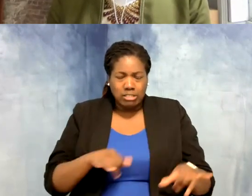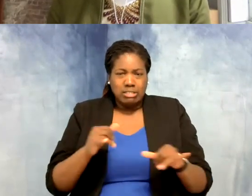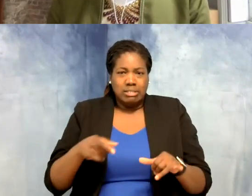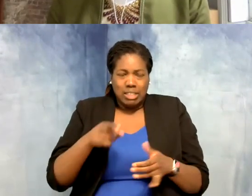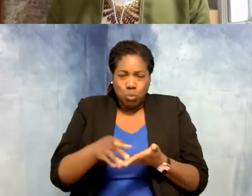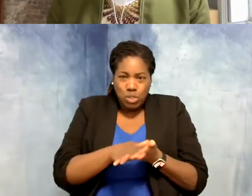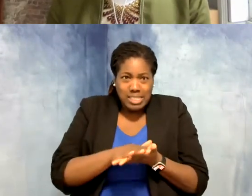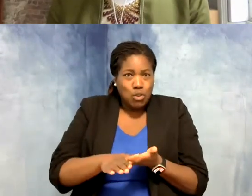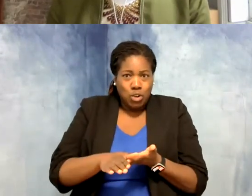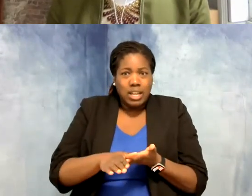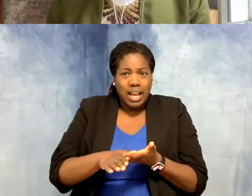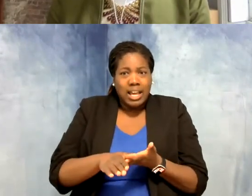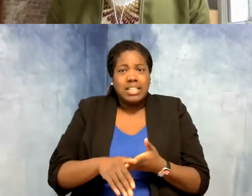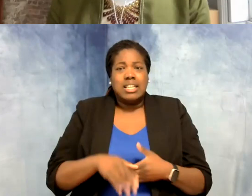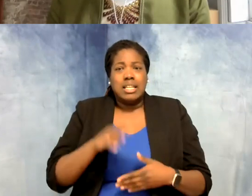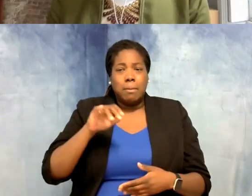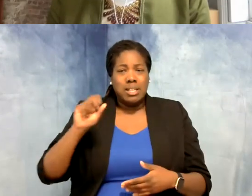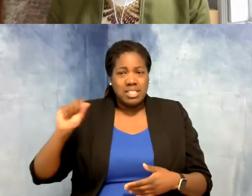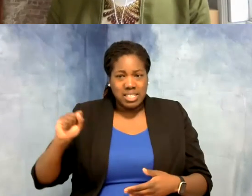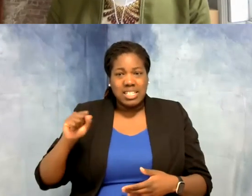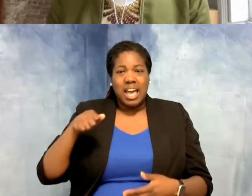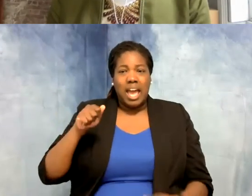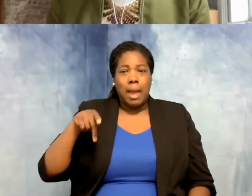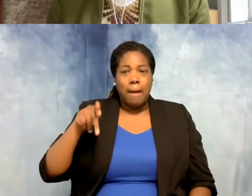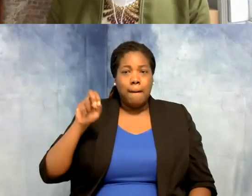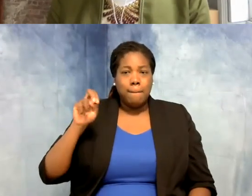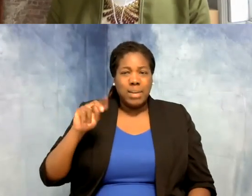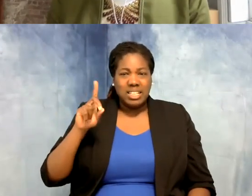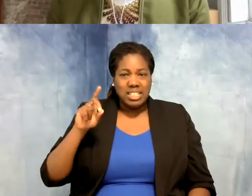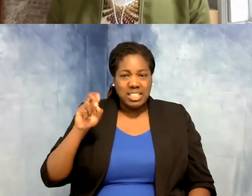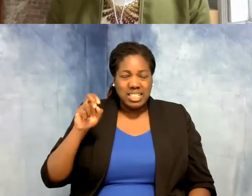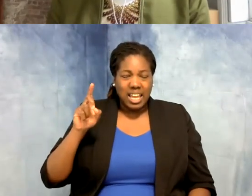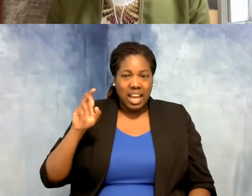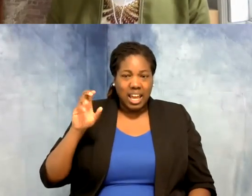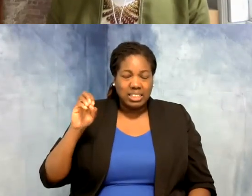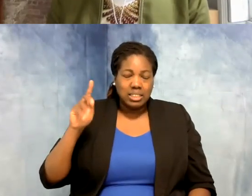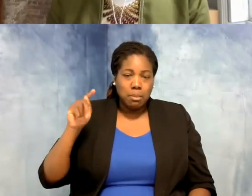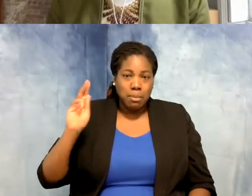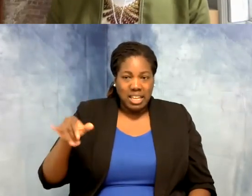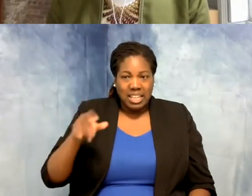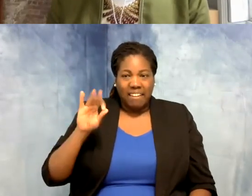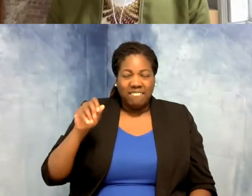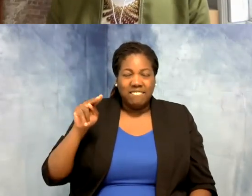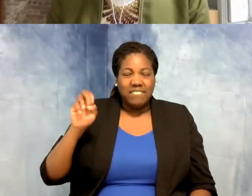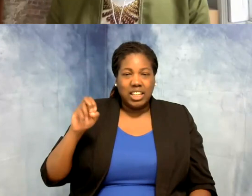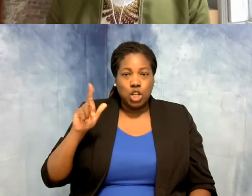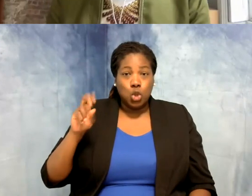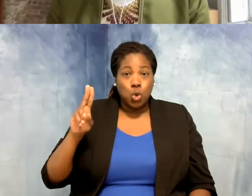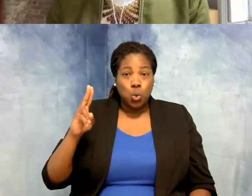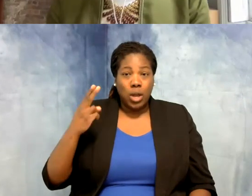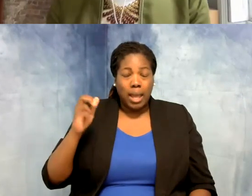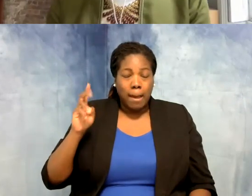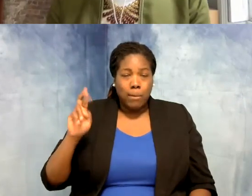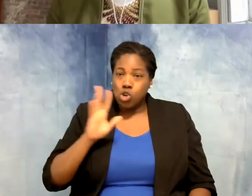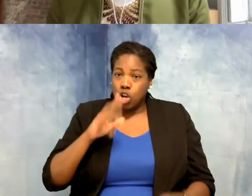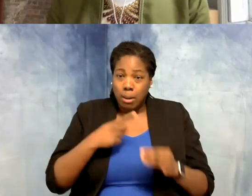sterilization, the infamous Mississippi appendectomy that Fannie Lou Hamer famously talked about. And now we're in a